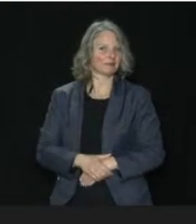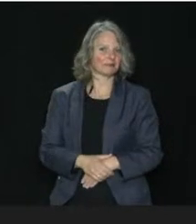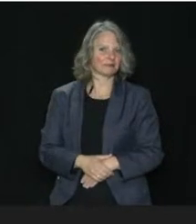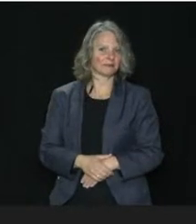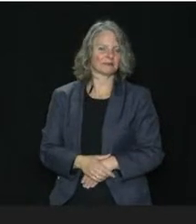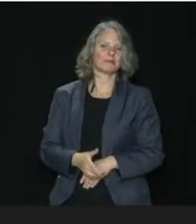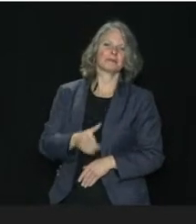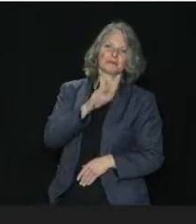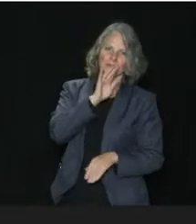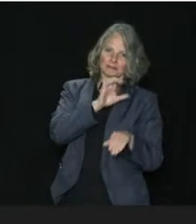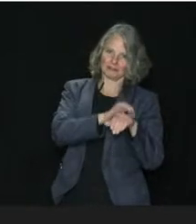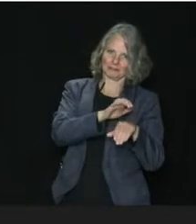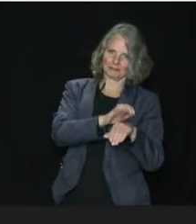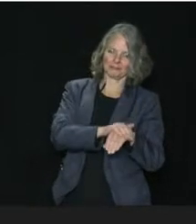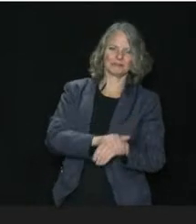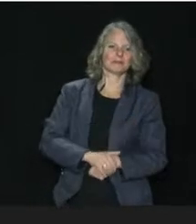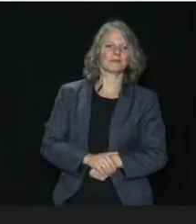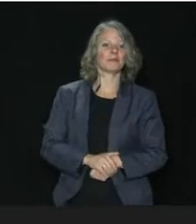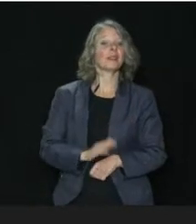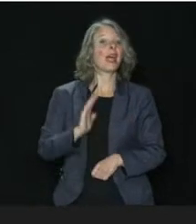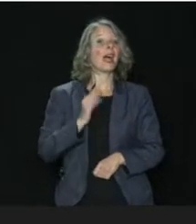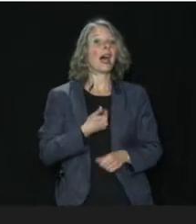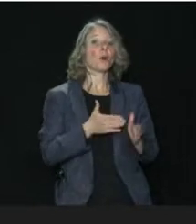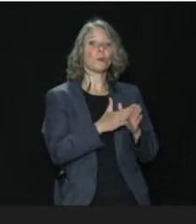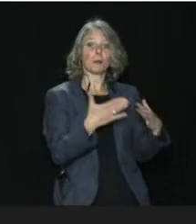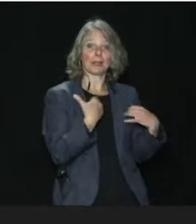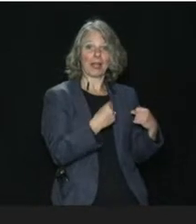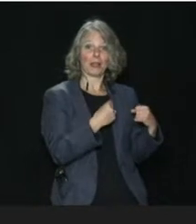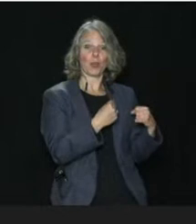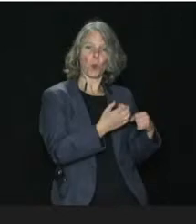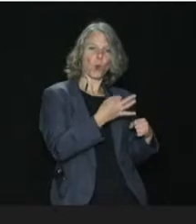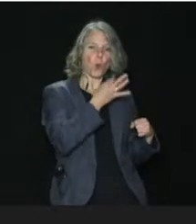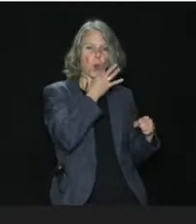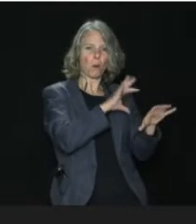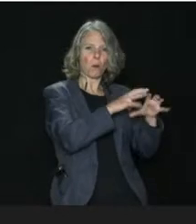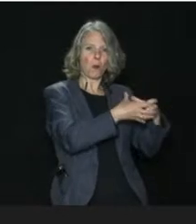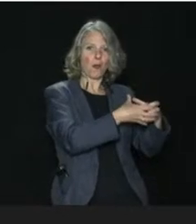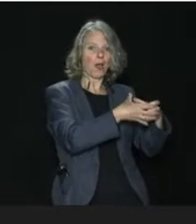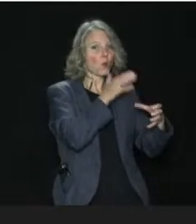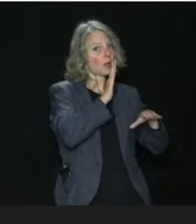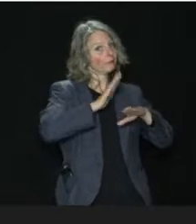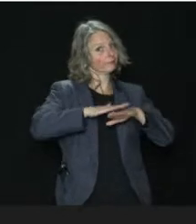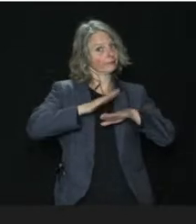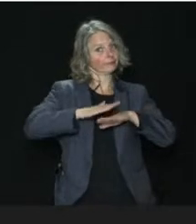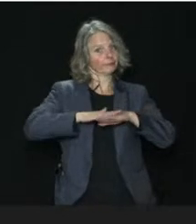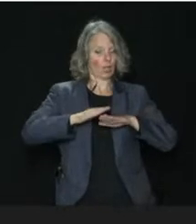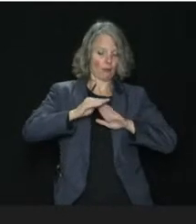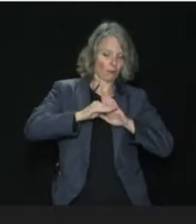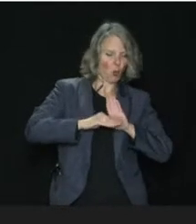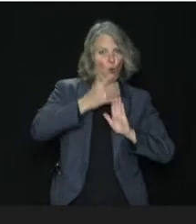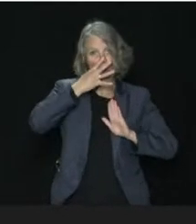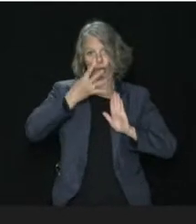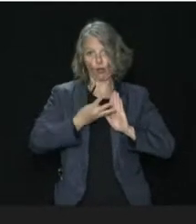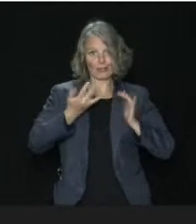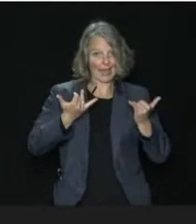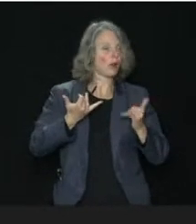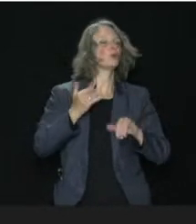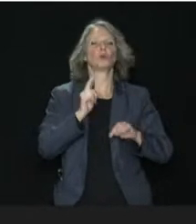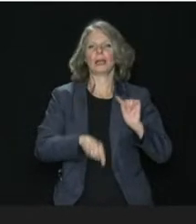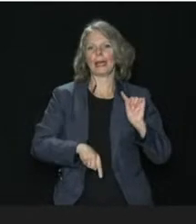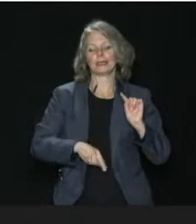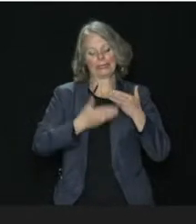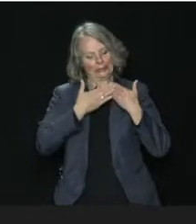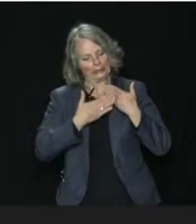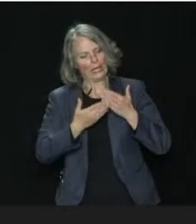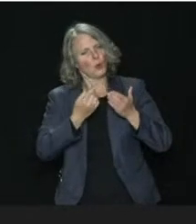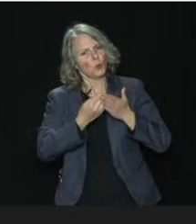And all of our public health experts will tell you, we can't let down our guard. These next weeks and months are